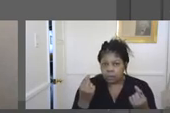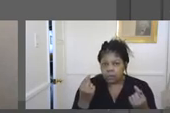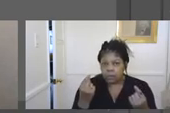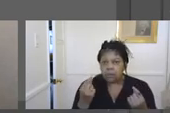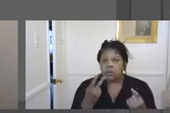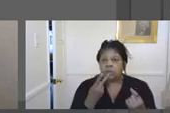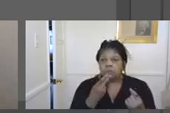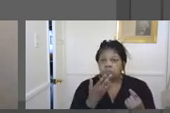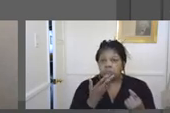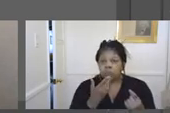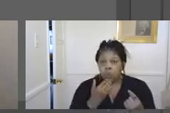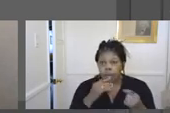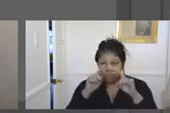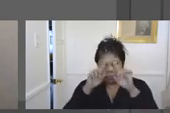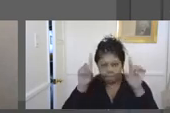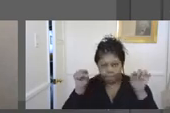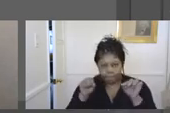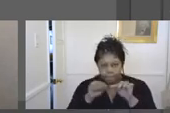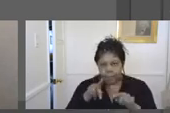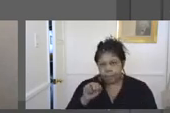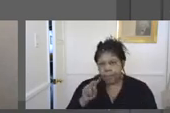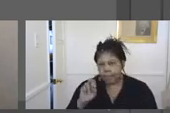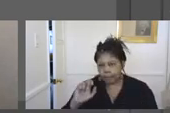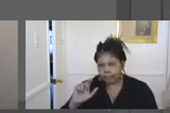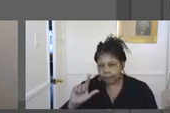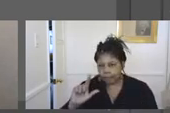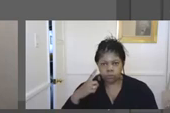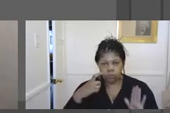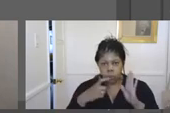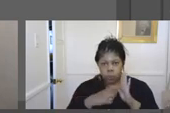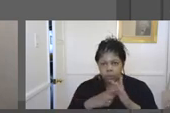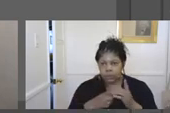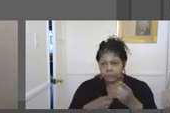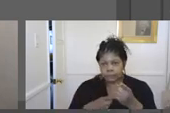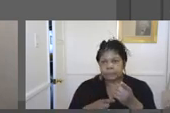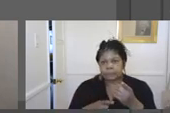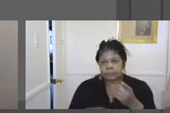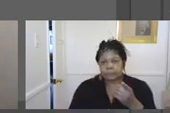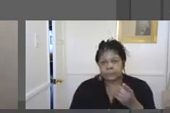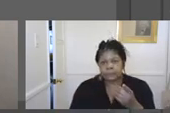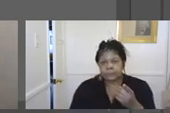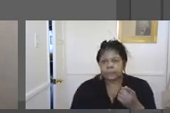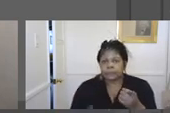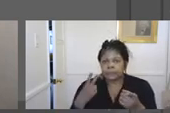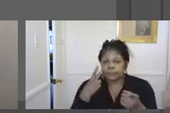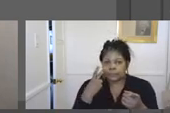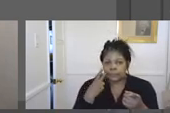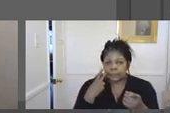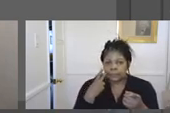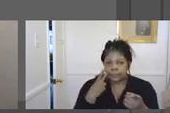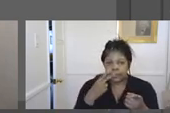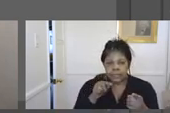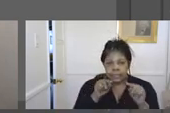panel. And you'll notice that I already did that the other day. I'm going to take this and I'm going to drag it in